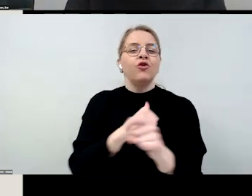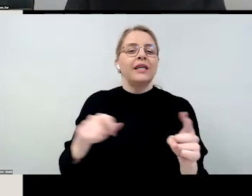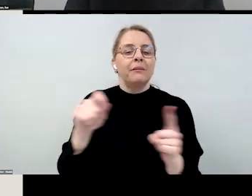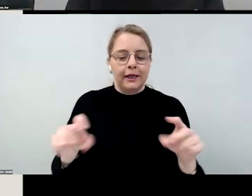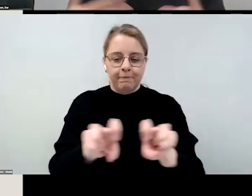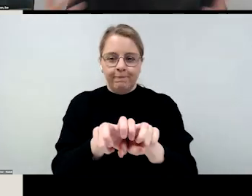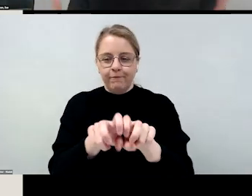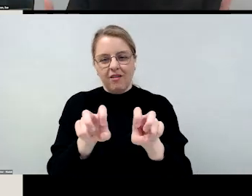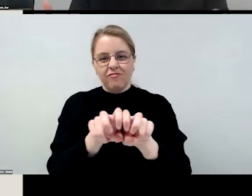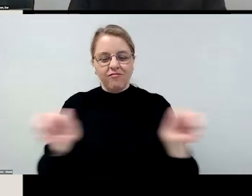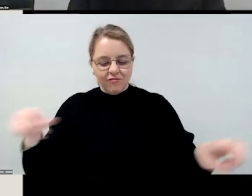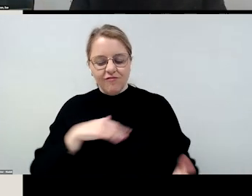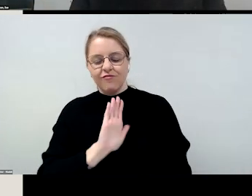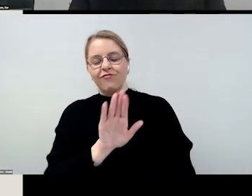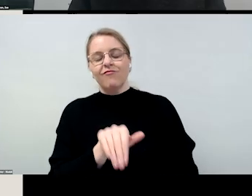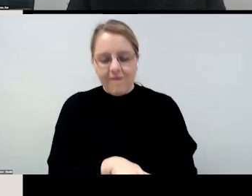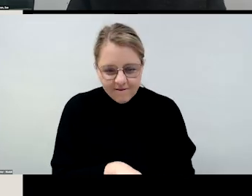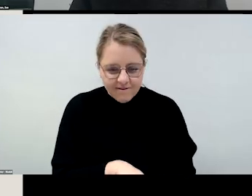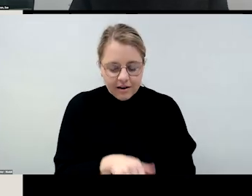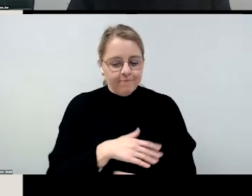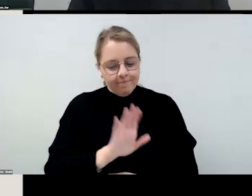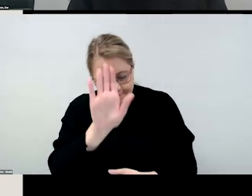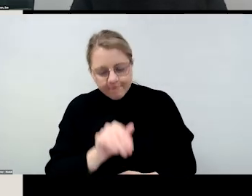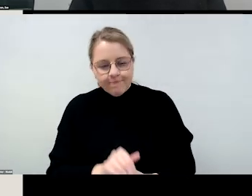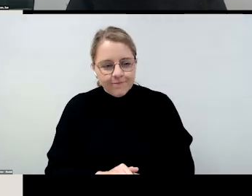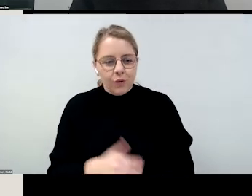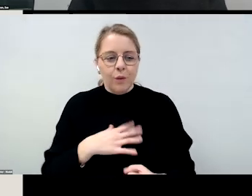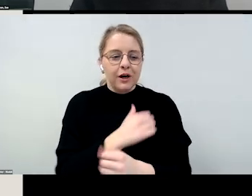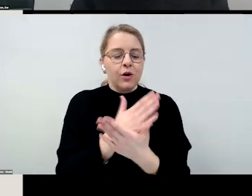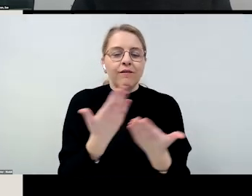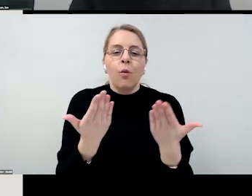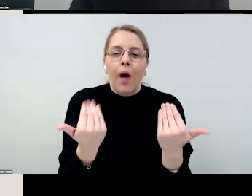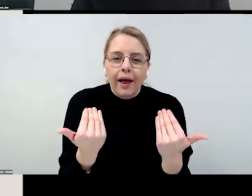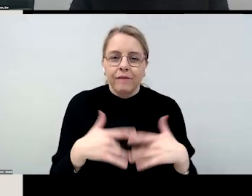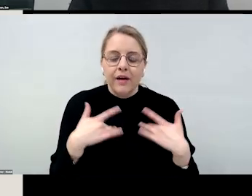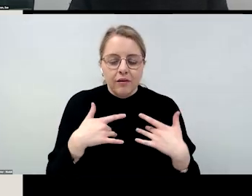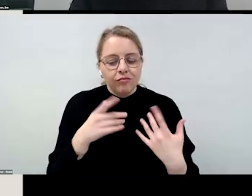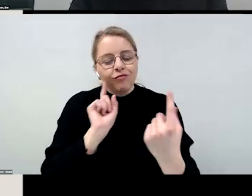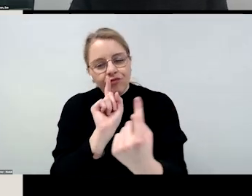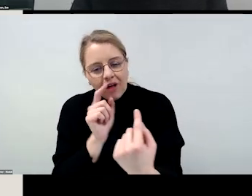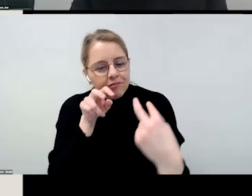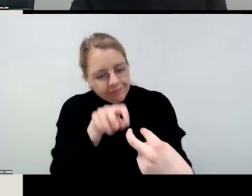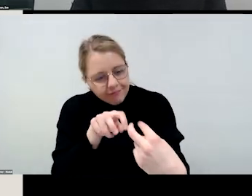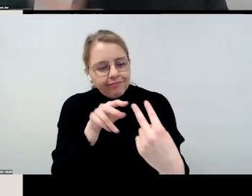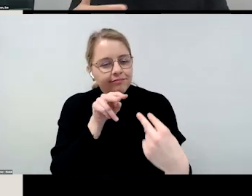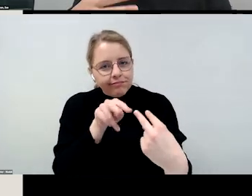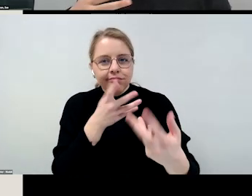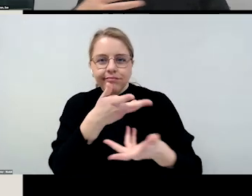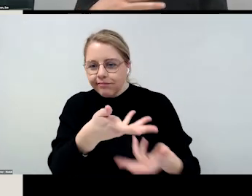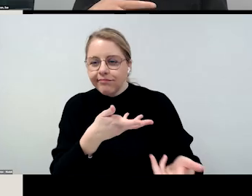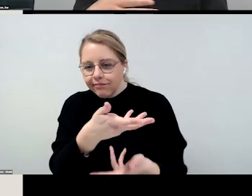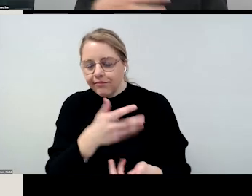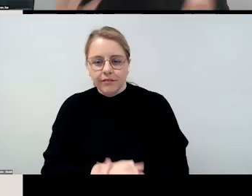healthcare service. So it's a really great opportunity to create this welcoming and inclusive environment. And